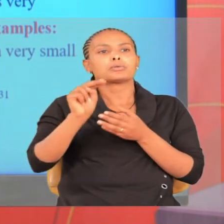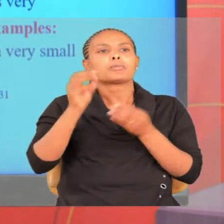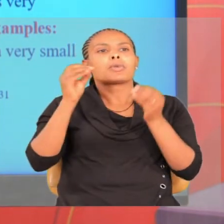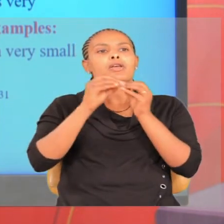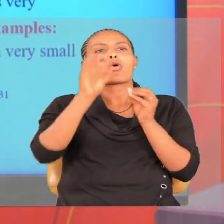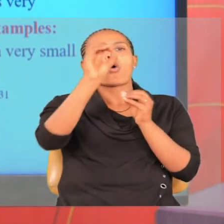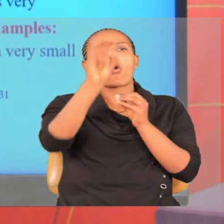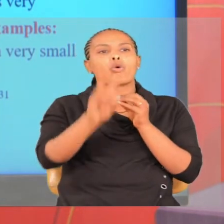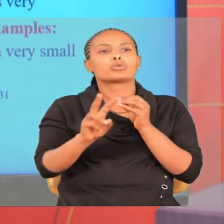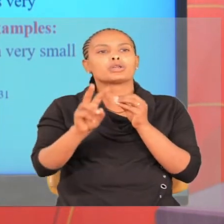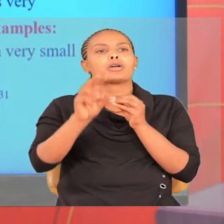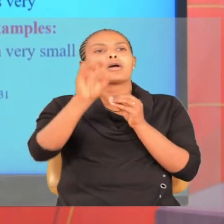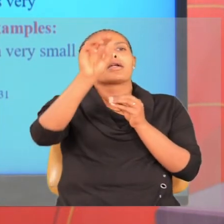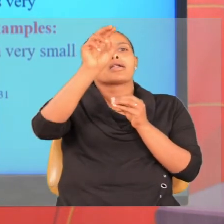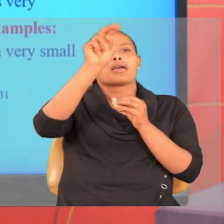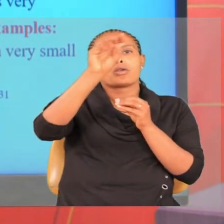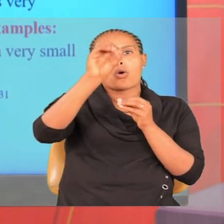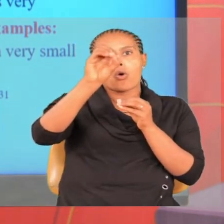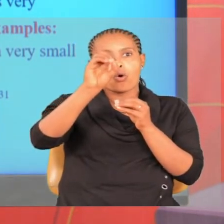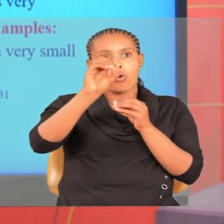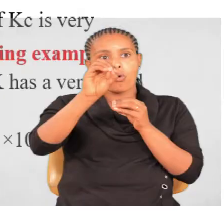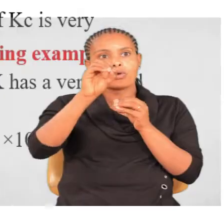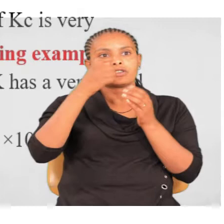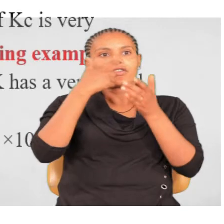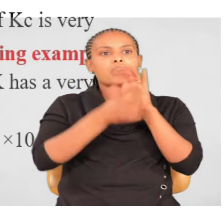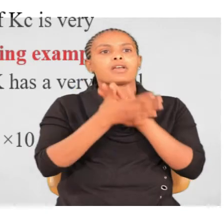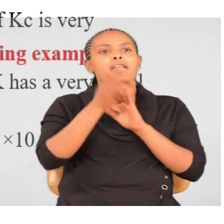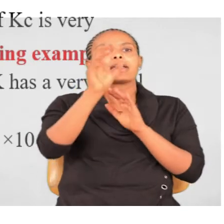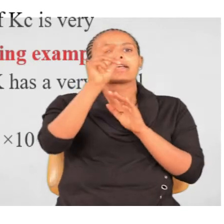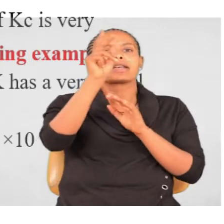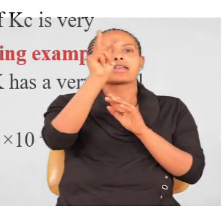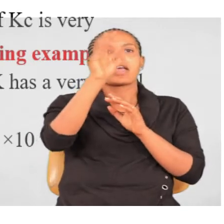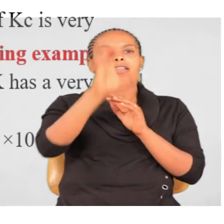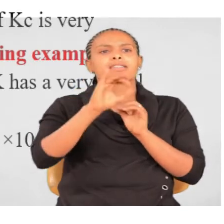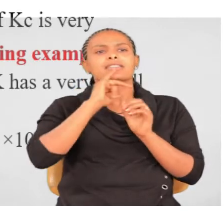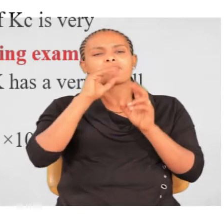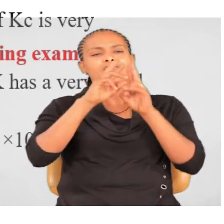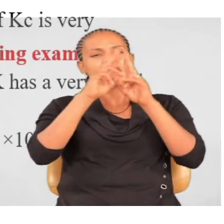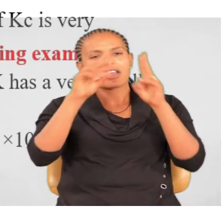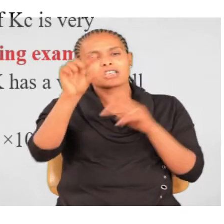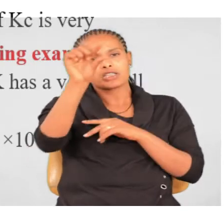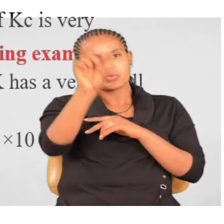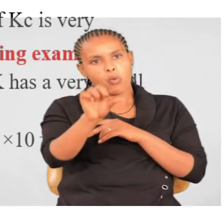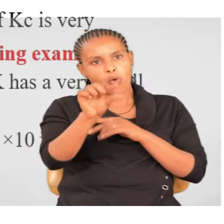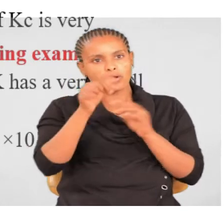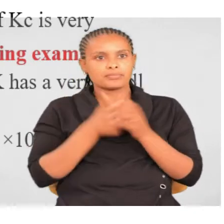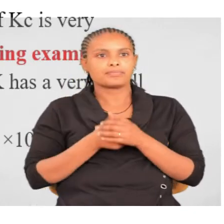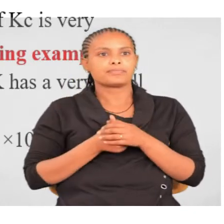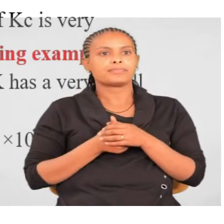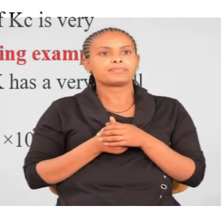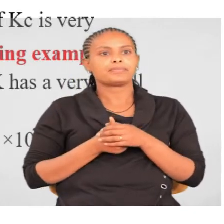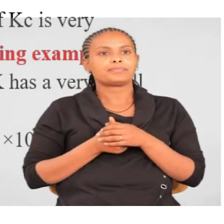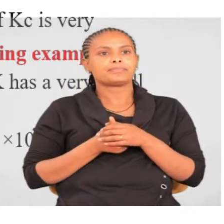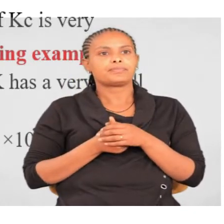gas to form nitrogen monoxide. The value of Kc is very small.